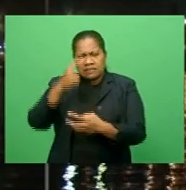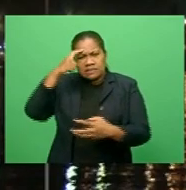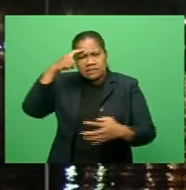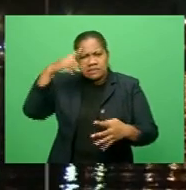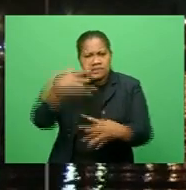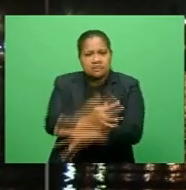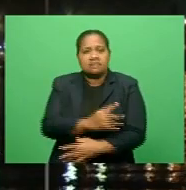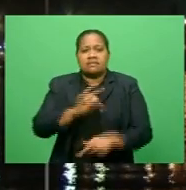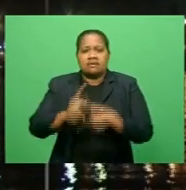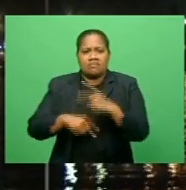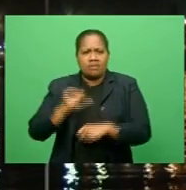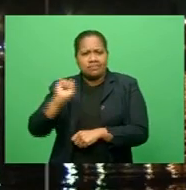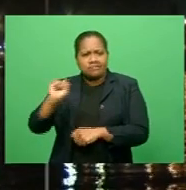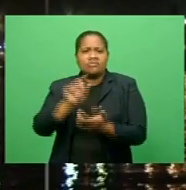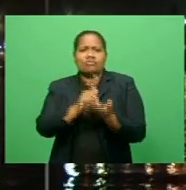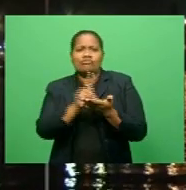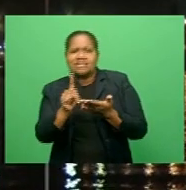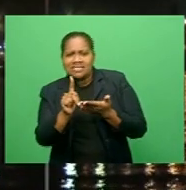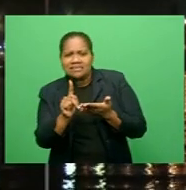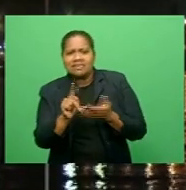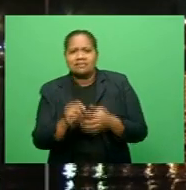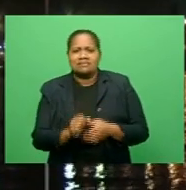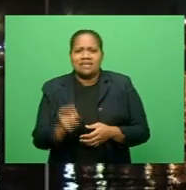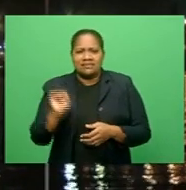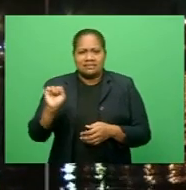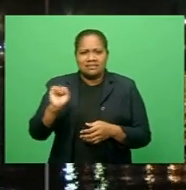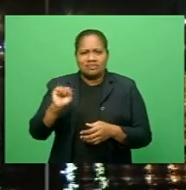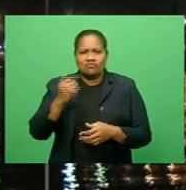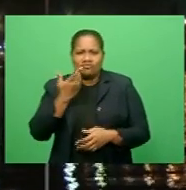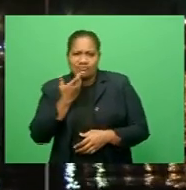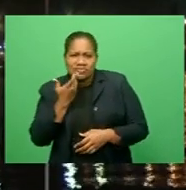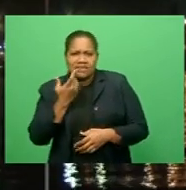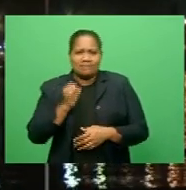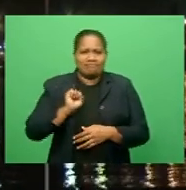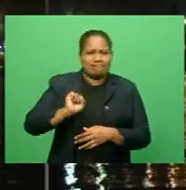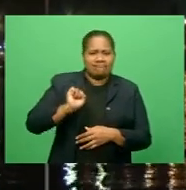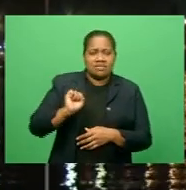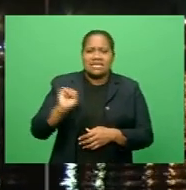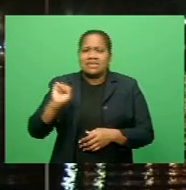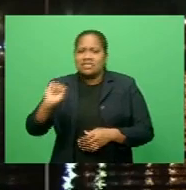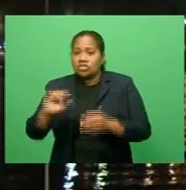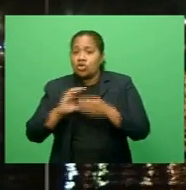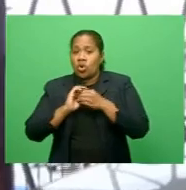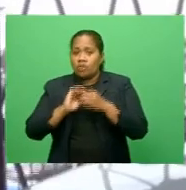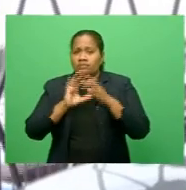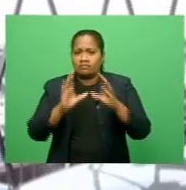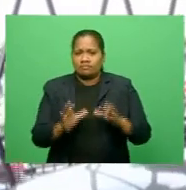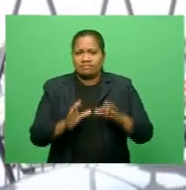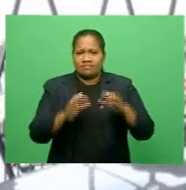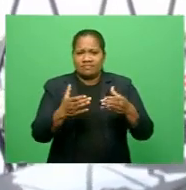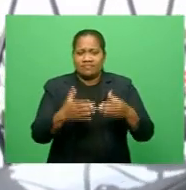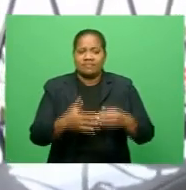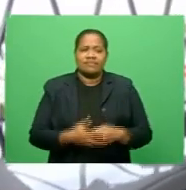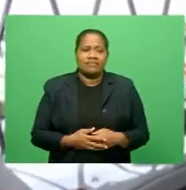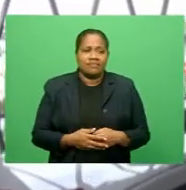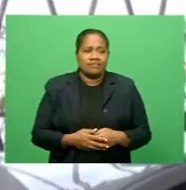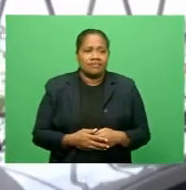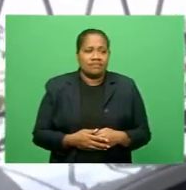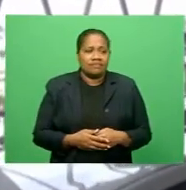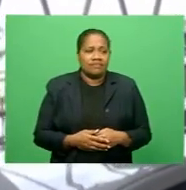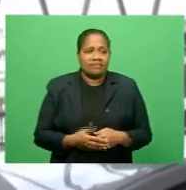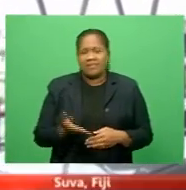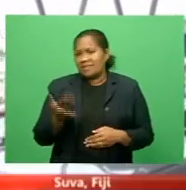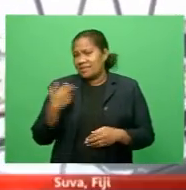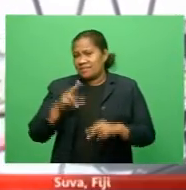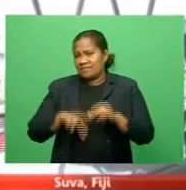his exact position and reaction to his embarrassing rejection by his own party. Last Friday, after the management